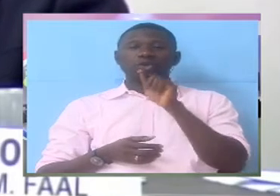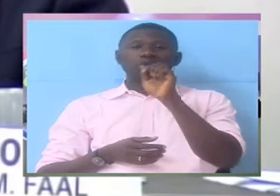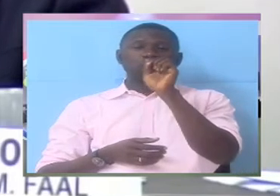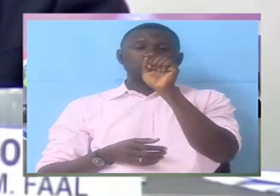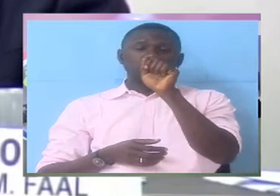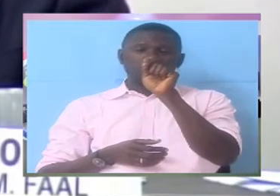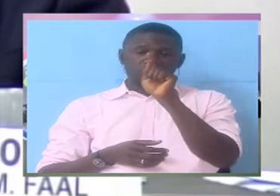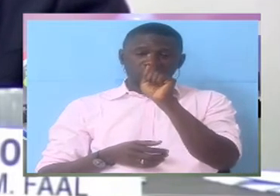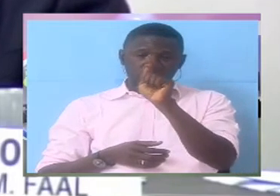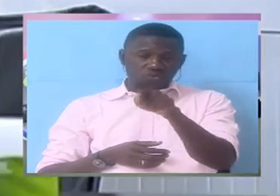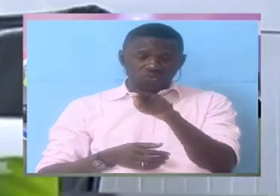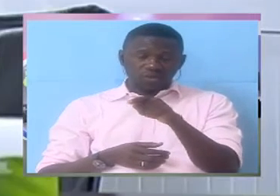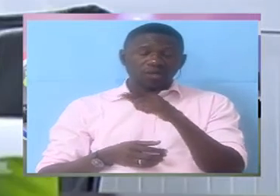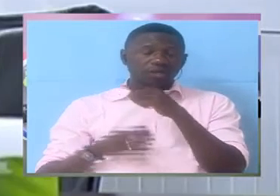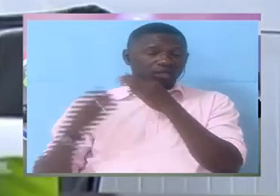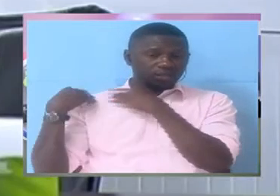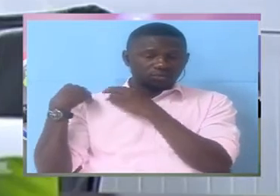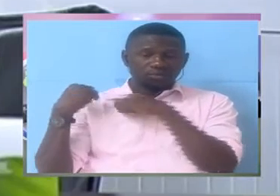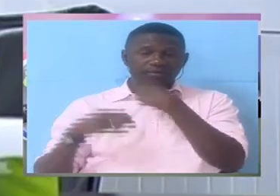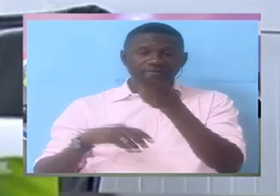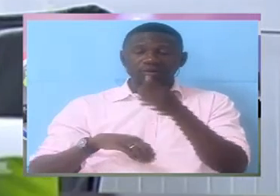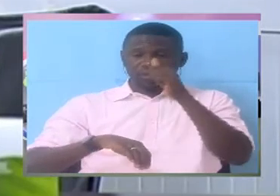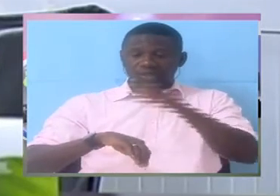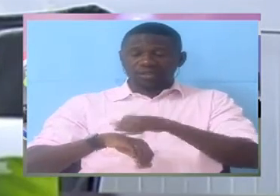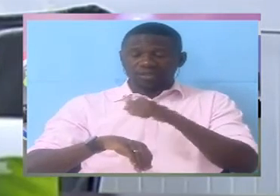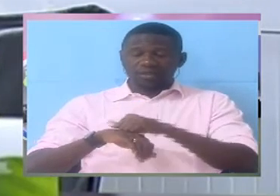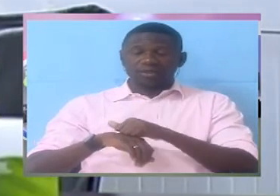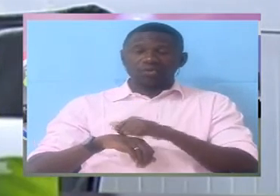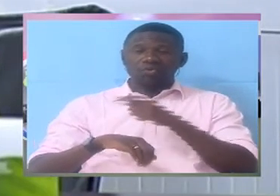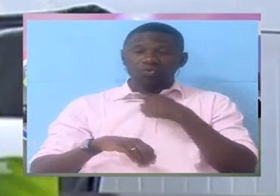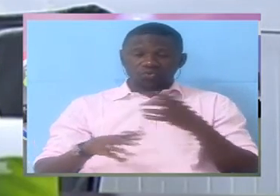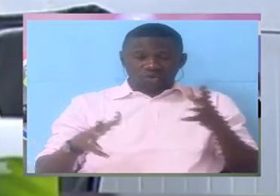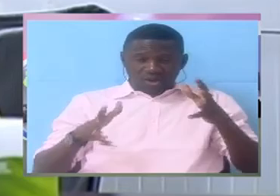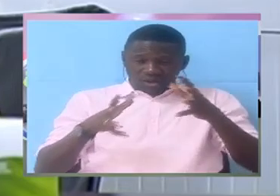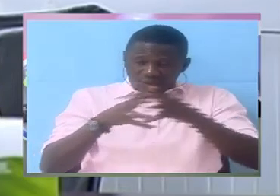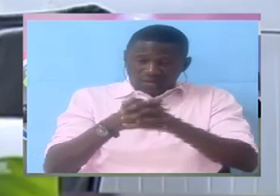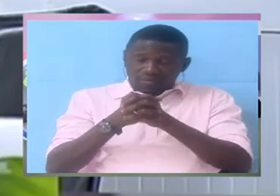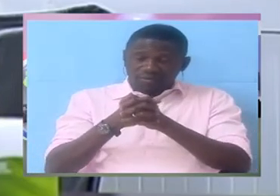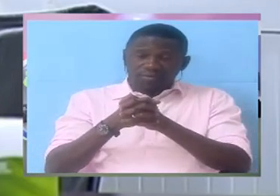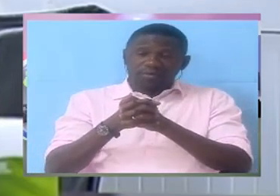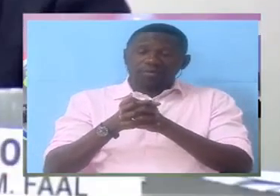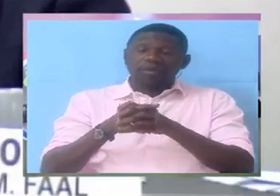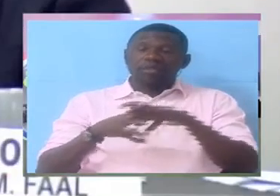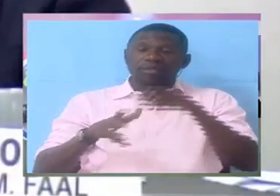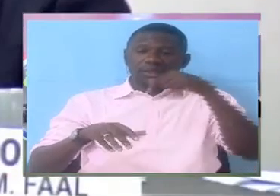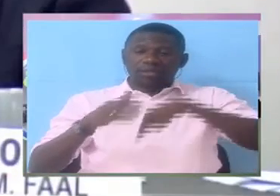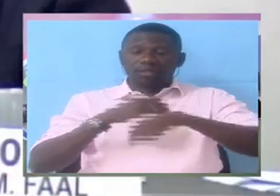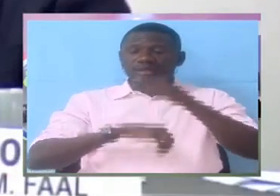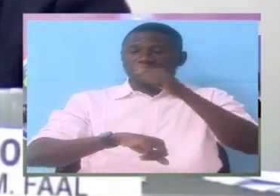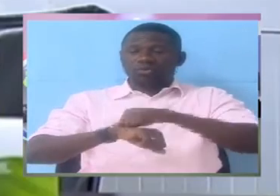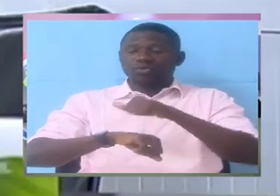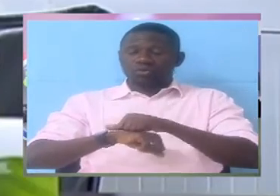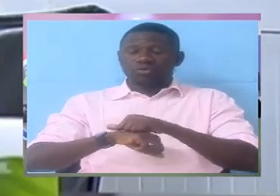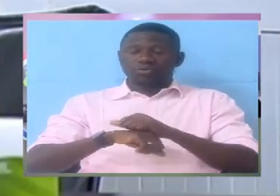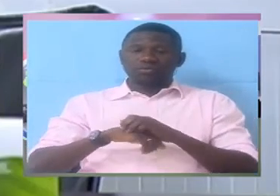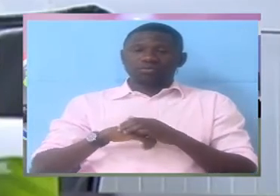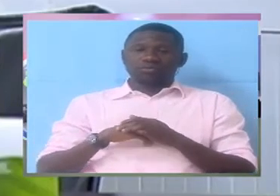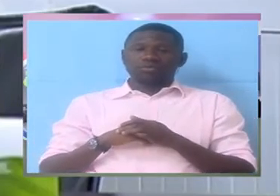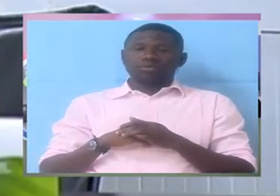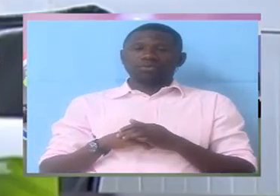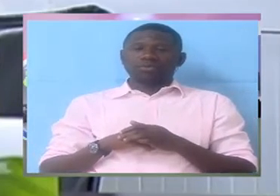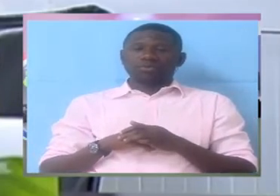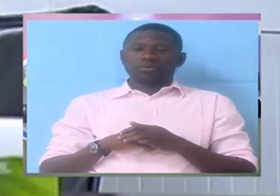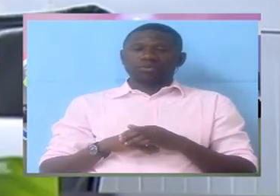responsible for the torture. You are complicit in that torture. No, I was not the senior,